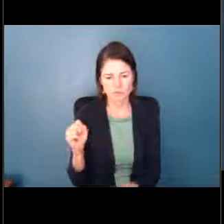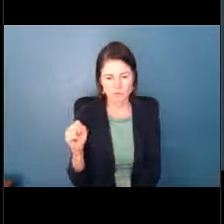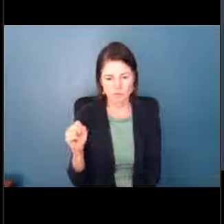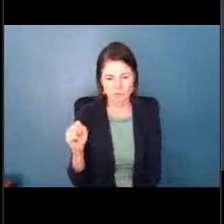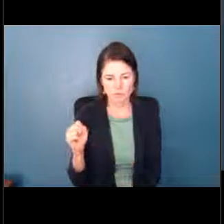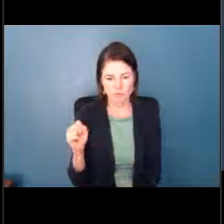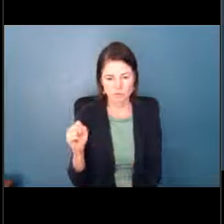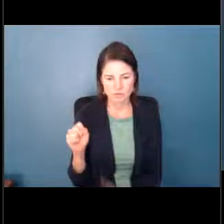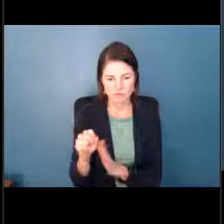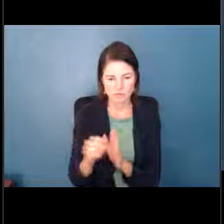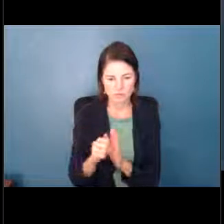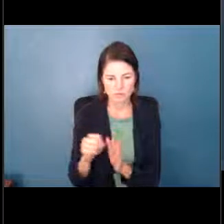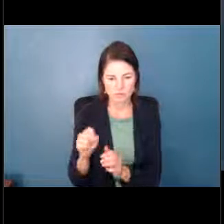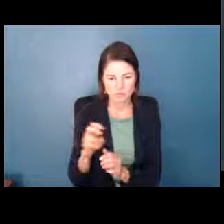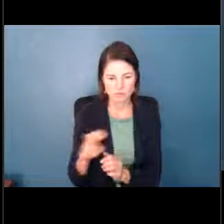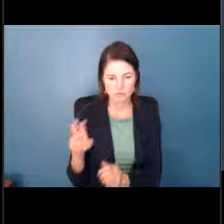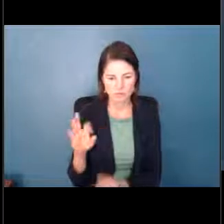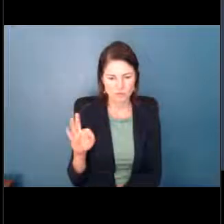County that is requesting